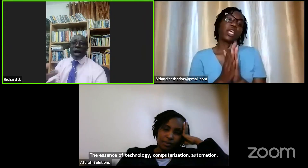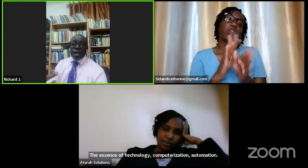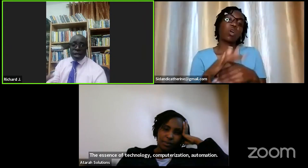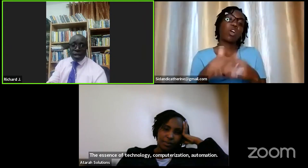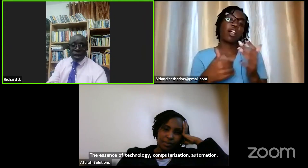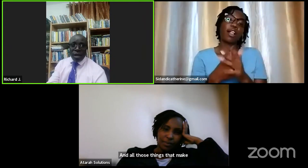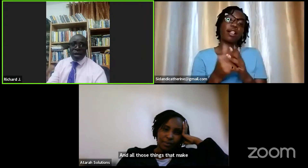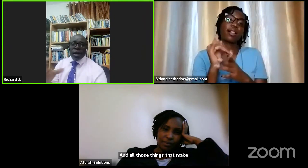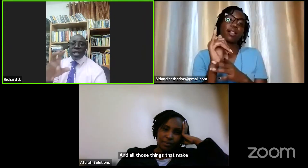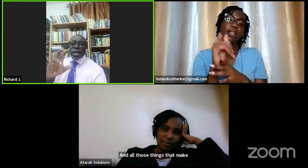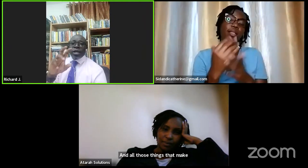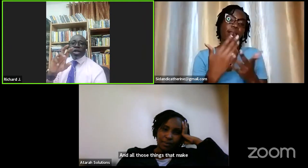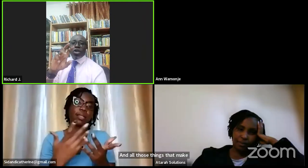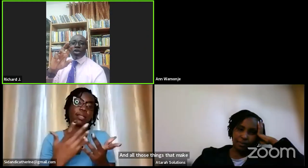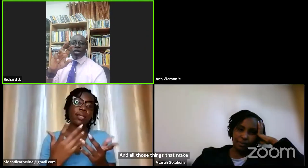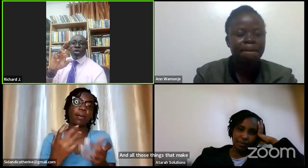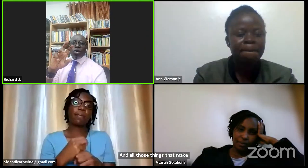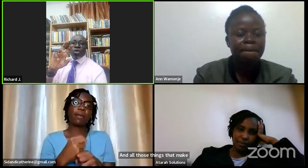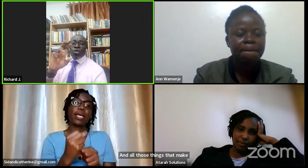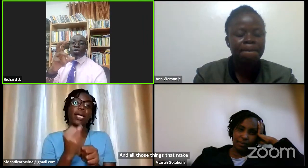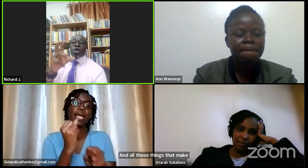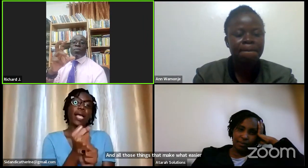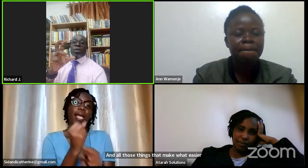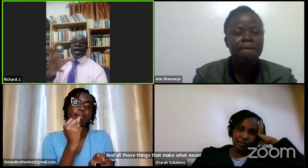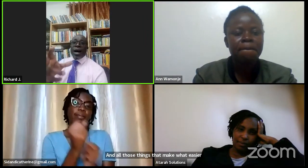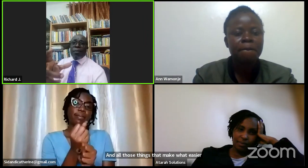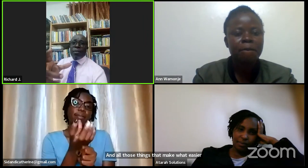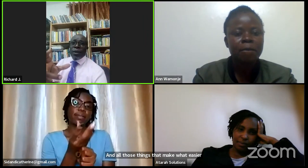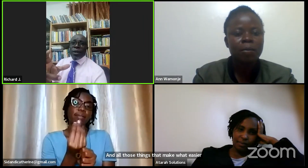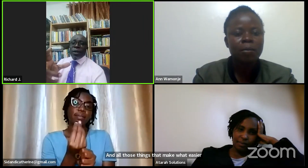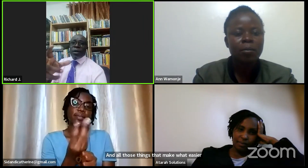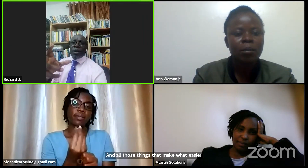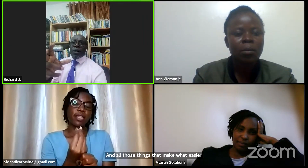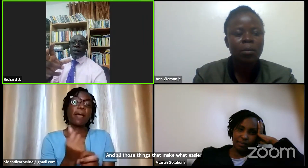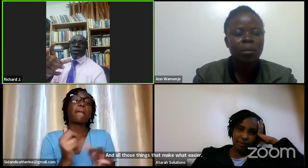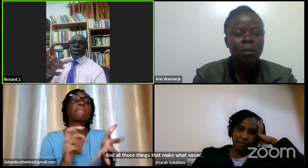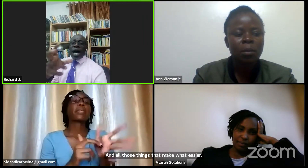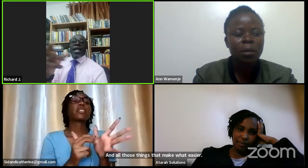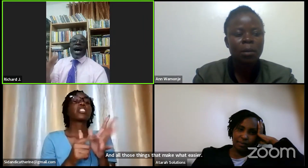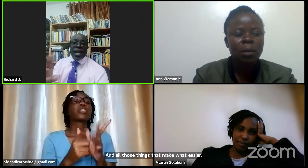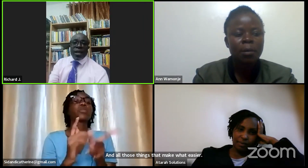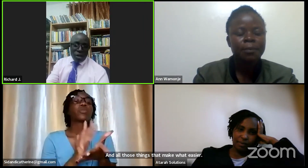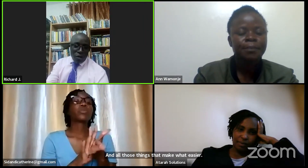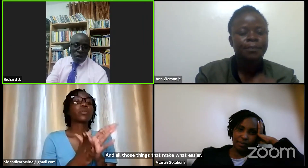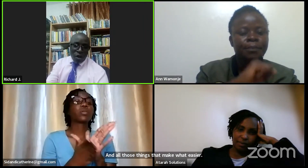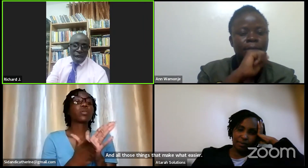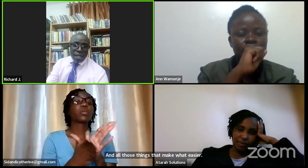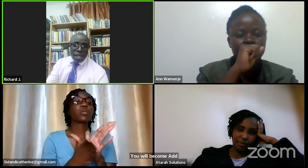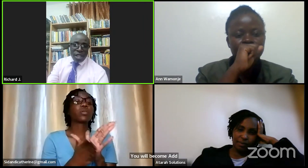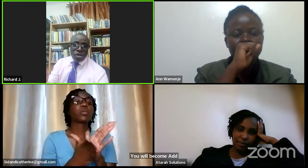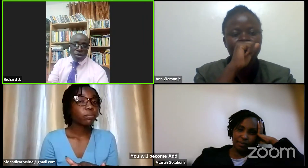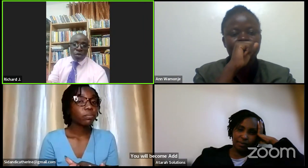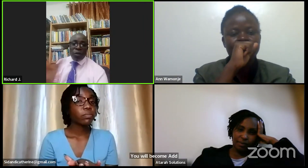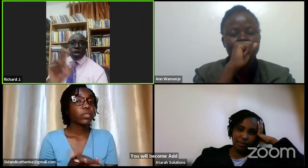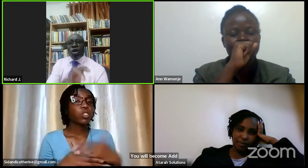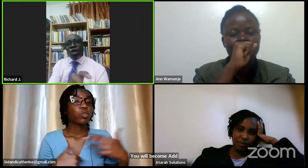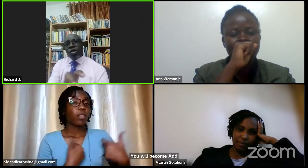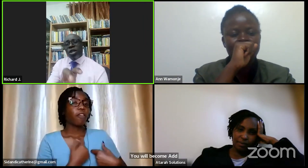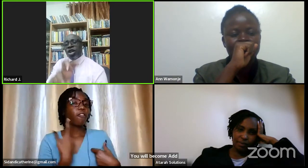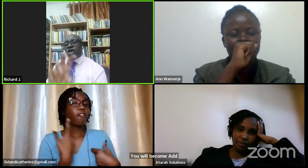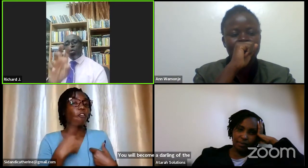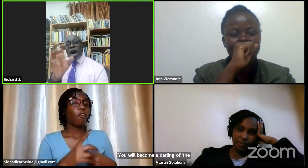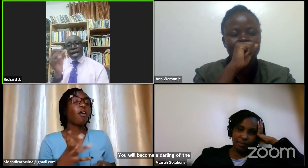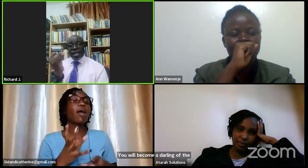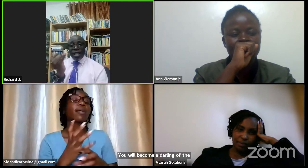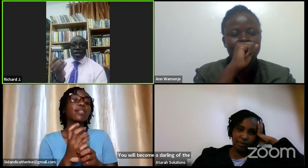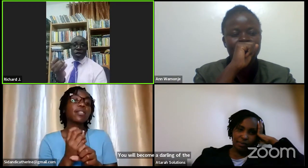that make work easier, you will become a darling of the organization, so to speak,